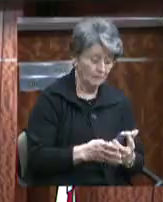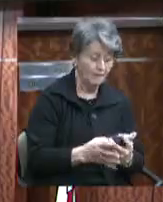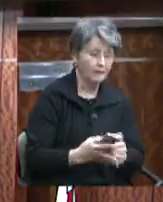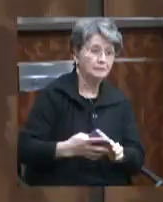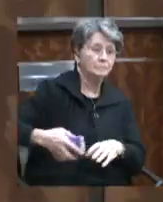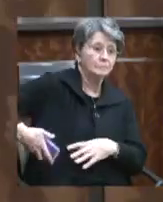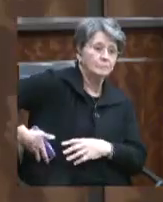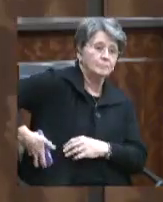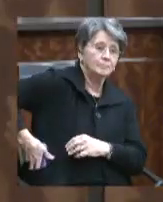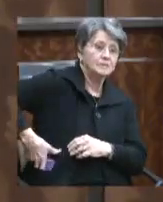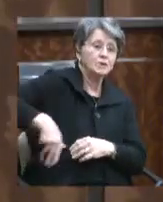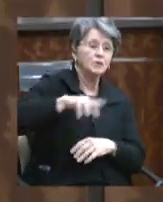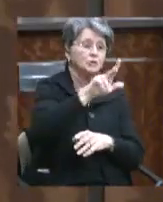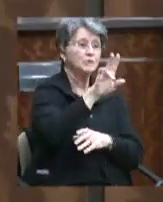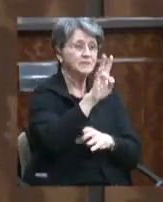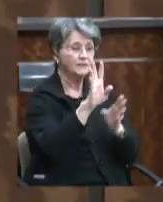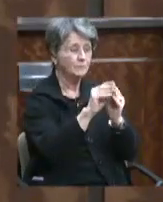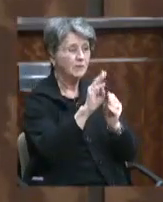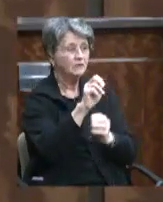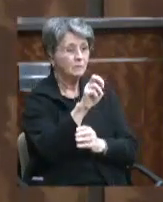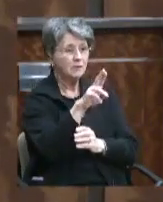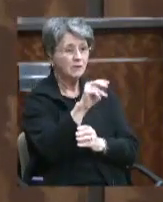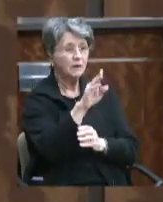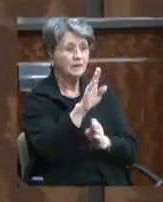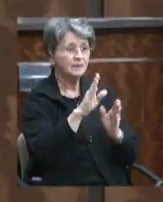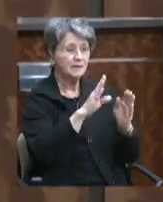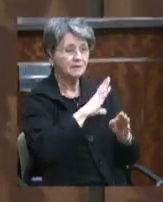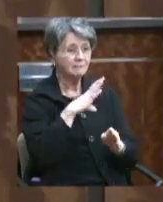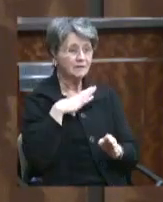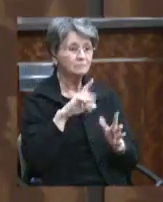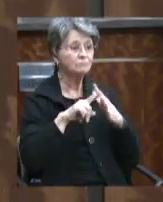27th meeting of the Mayor and City Council will come to order.